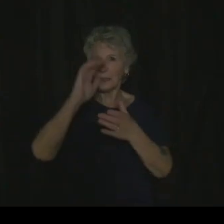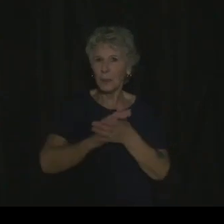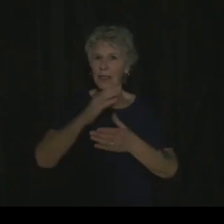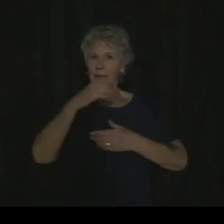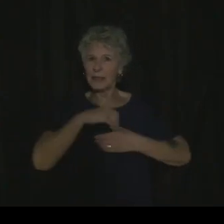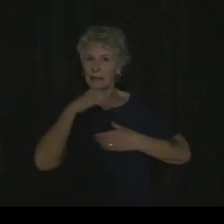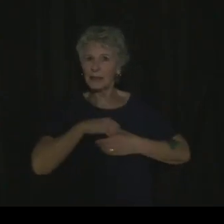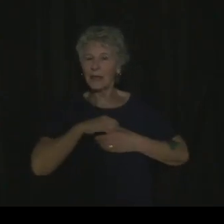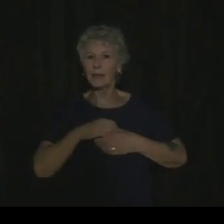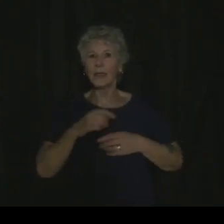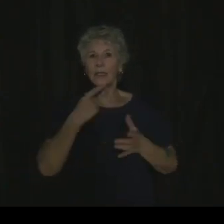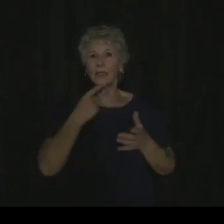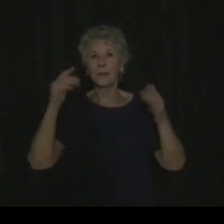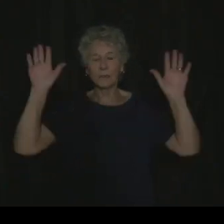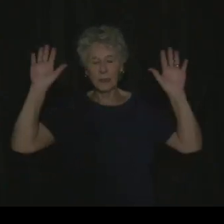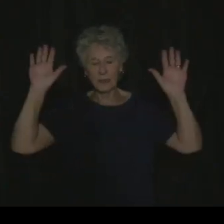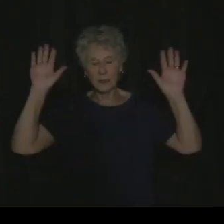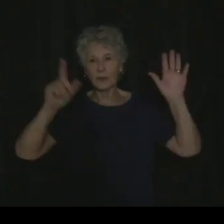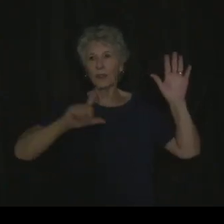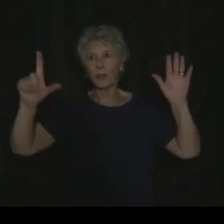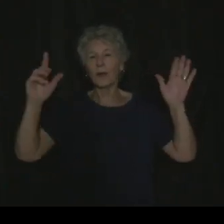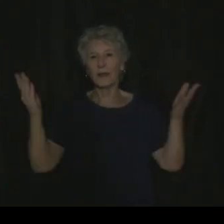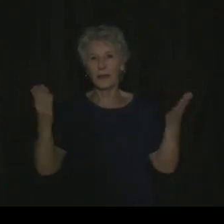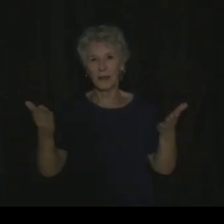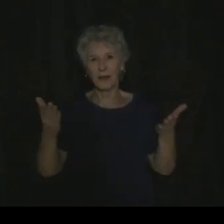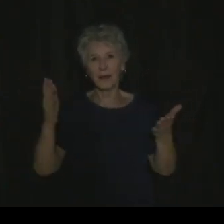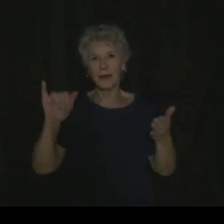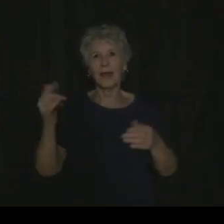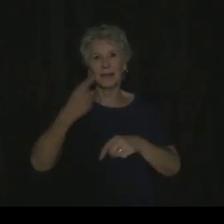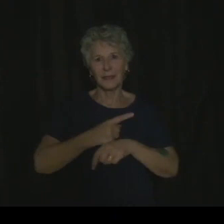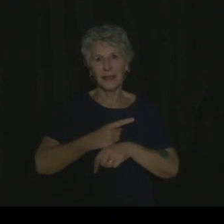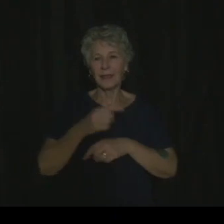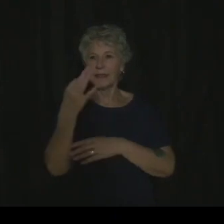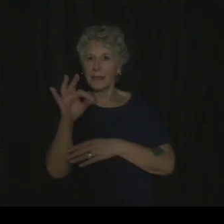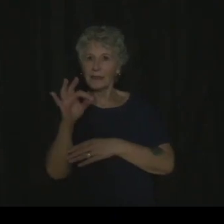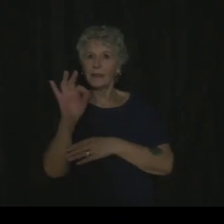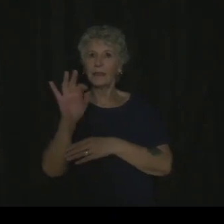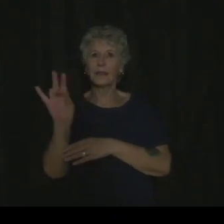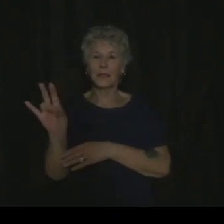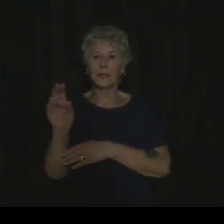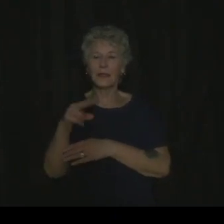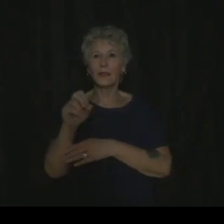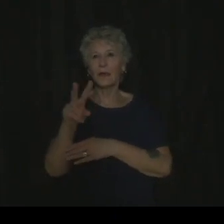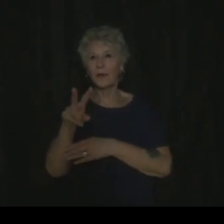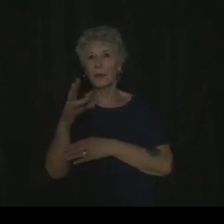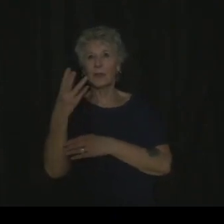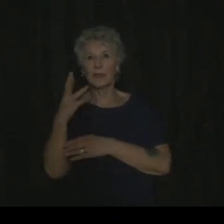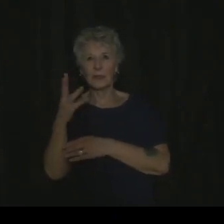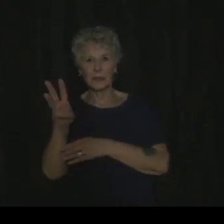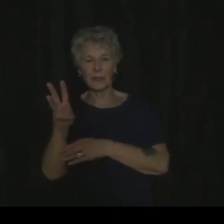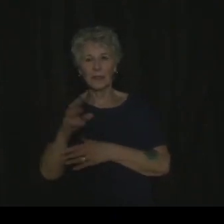inside. And she surrendered to the Lord here on that day in 1997, November 16th.